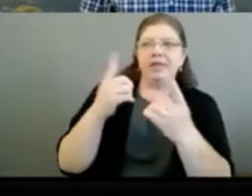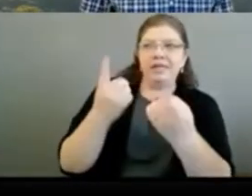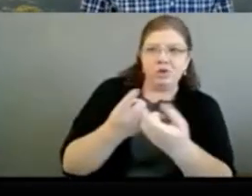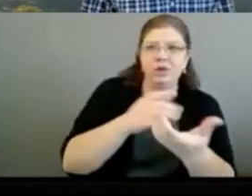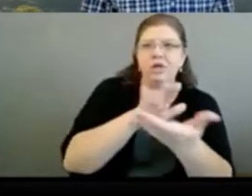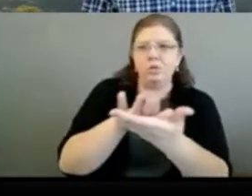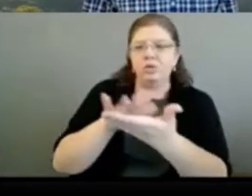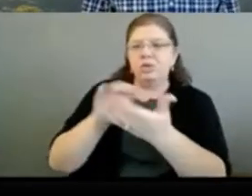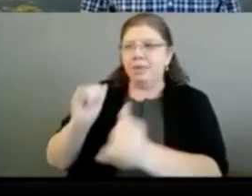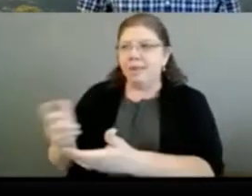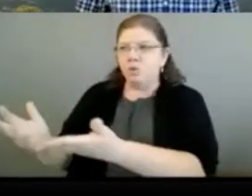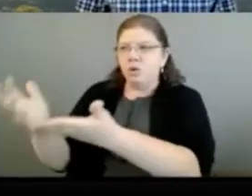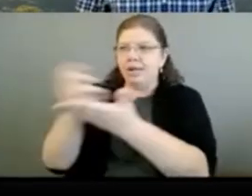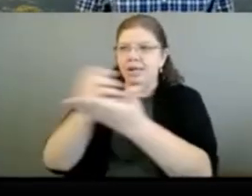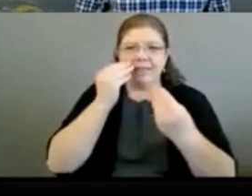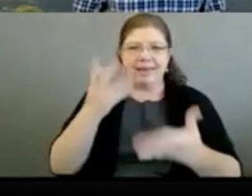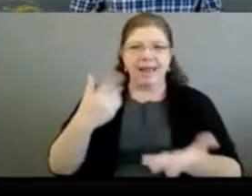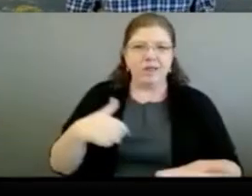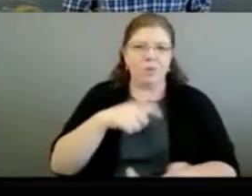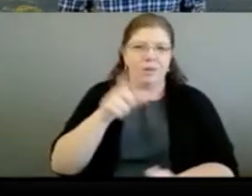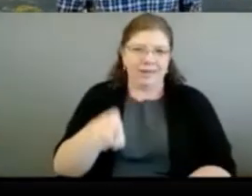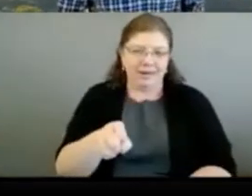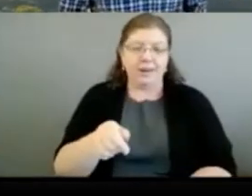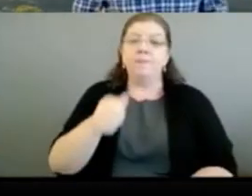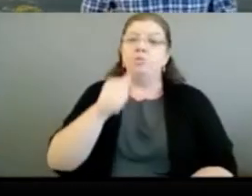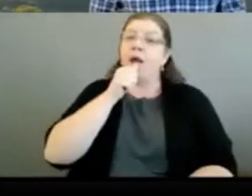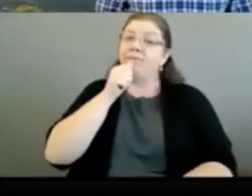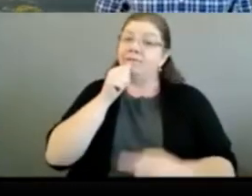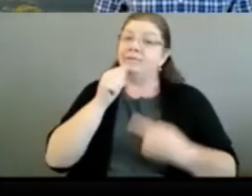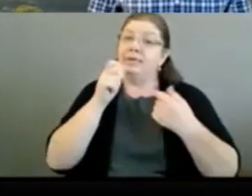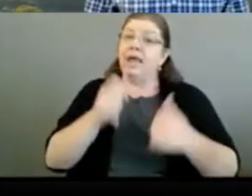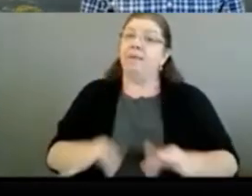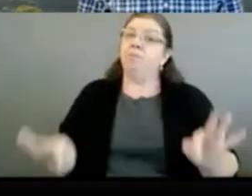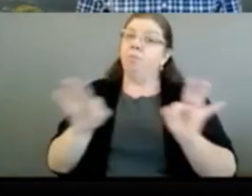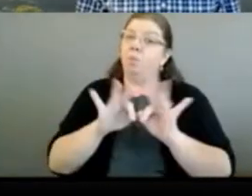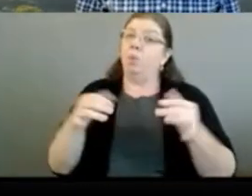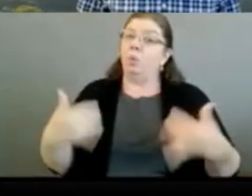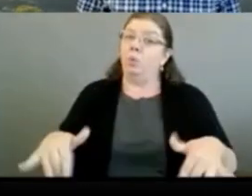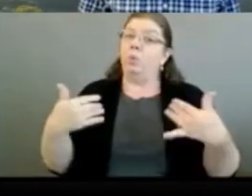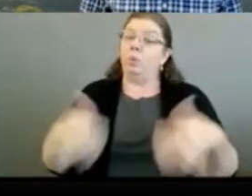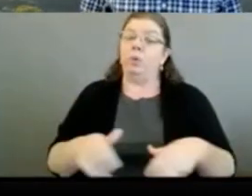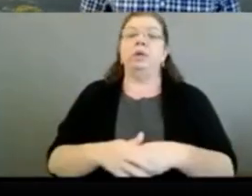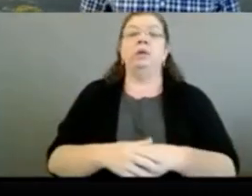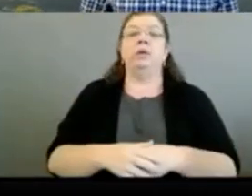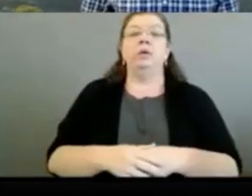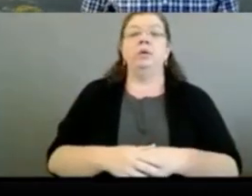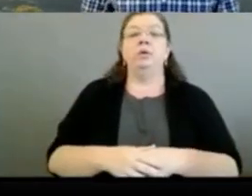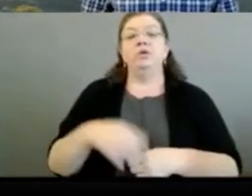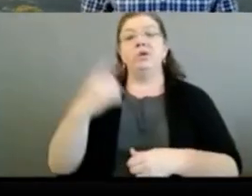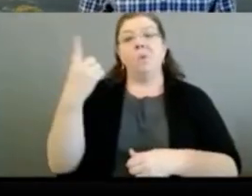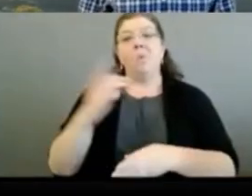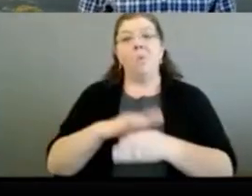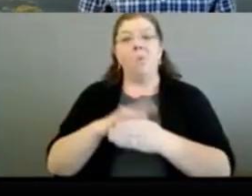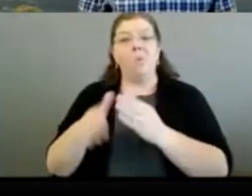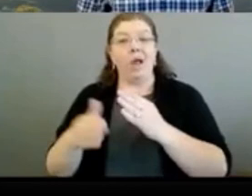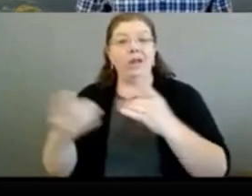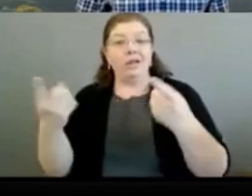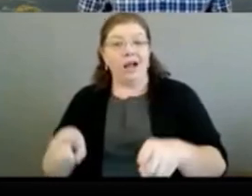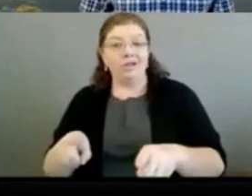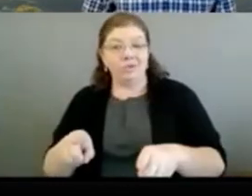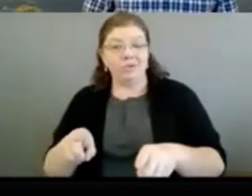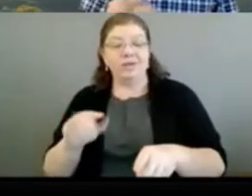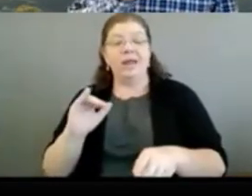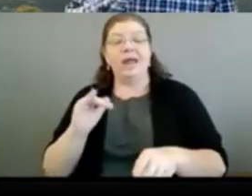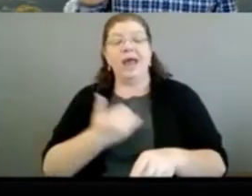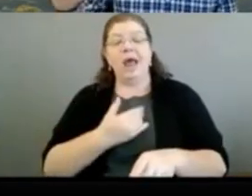need for our network analysis. Privacy can matter a great deal. And so one consequence of this is that our default